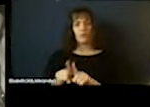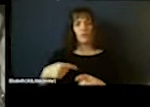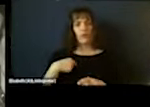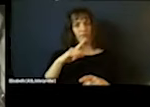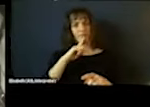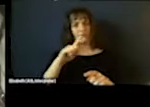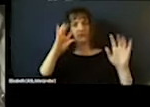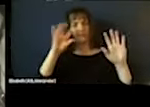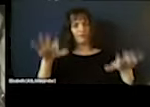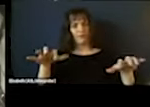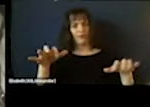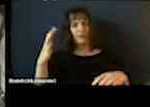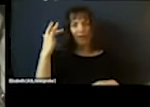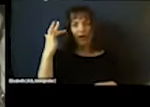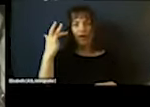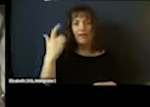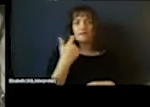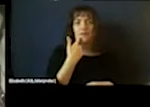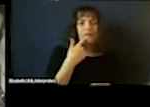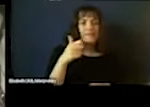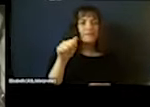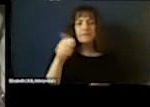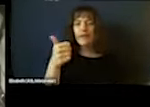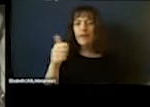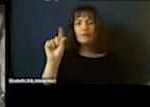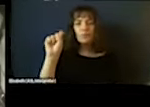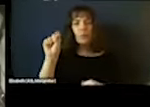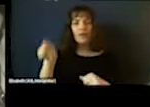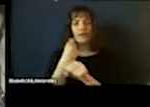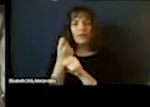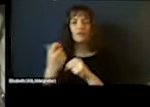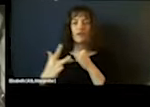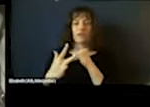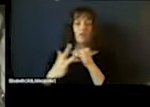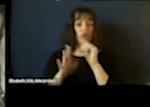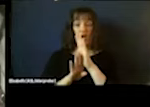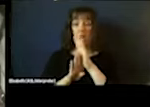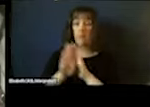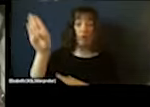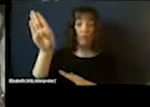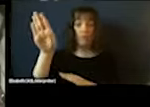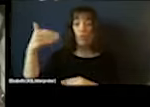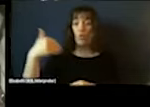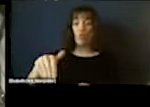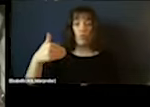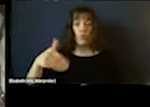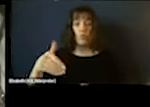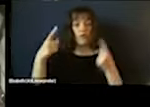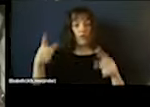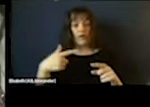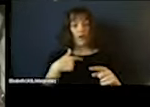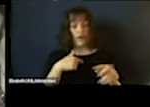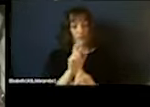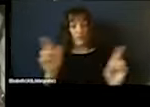recent 10, 20 years, technology development was incredible. Because when I prepare my own